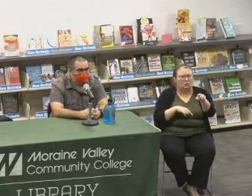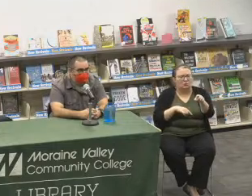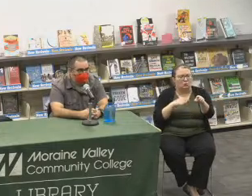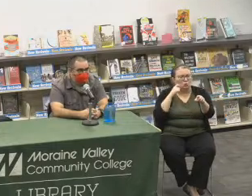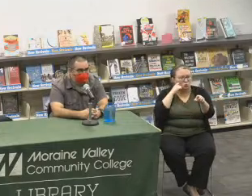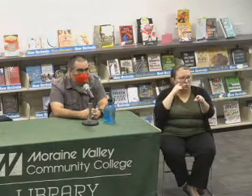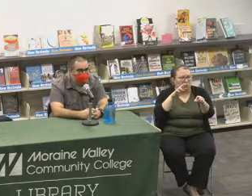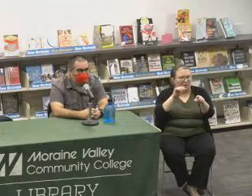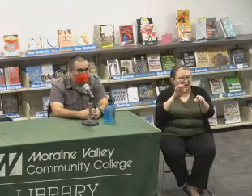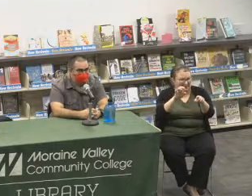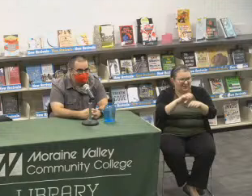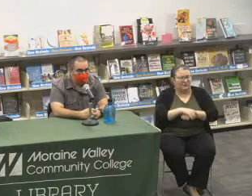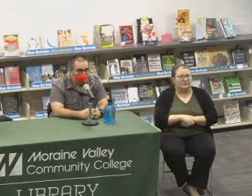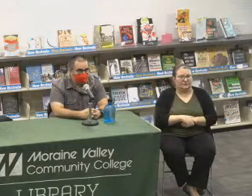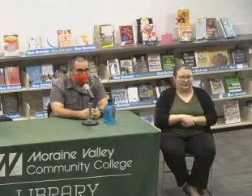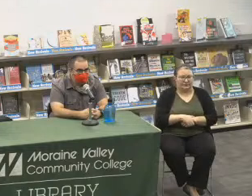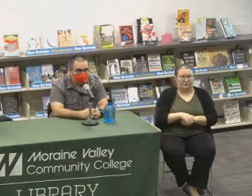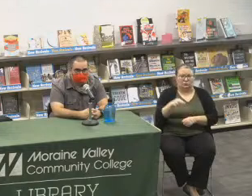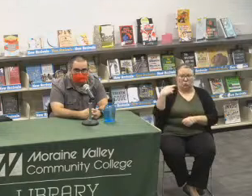Race.